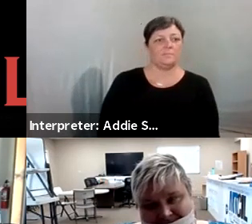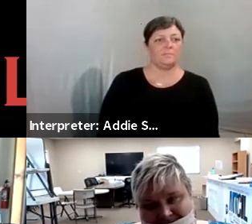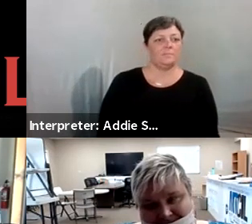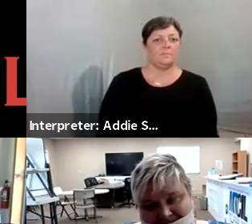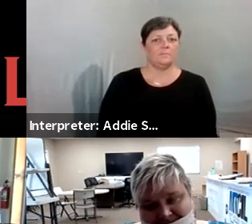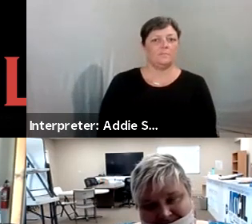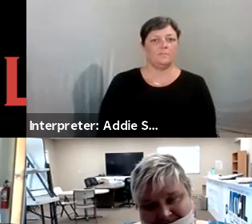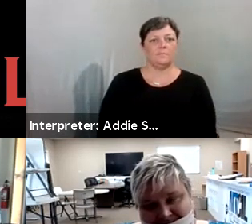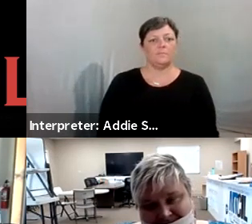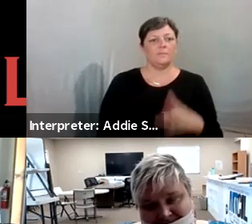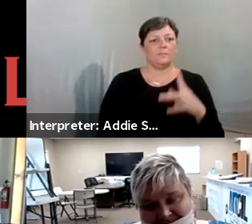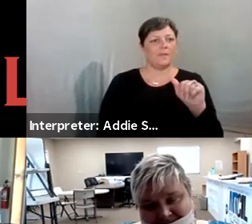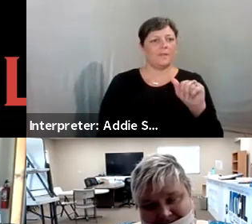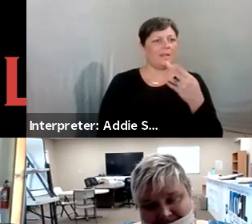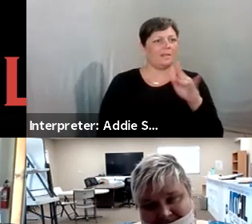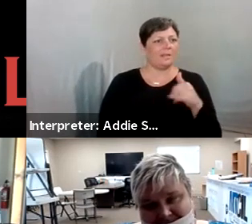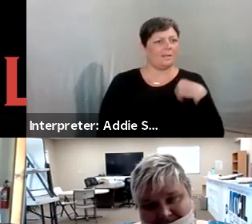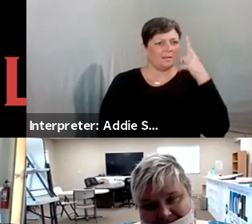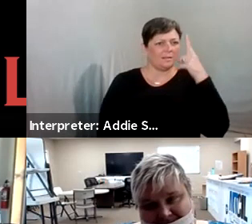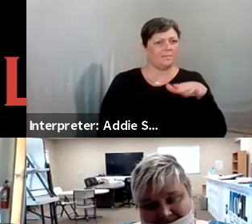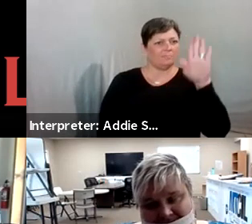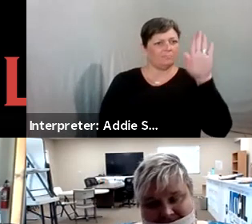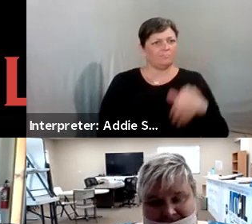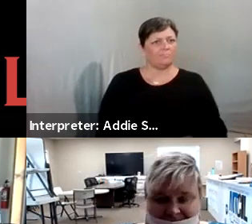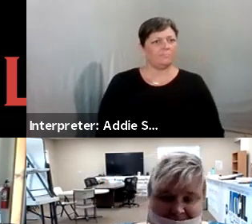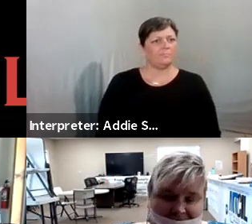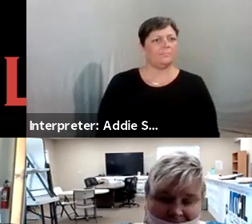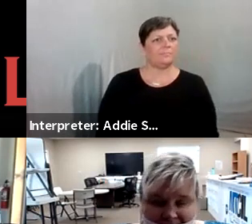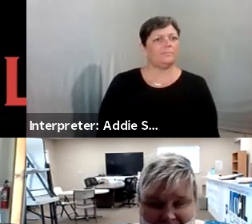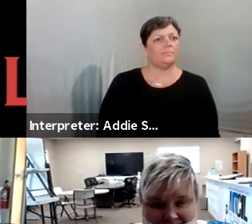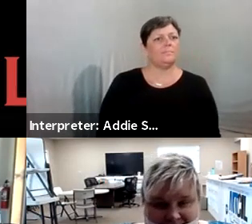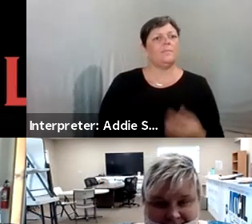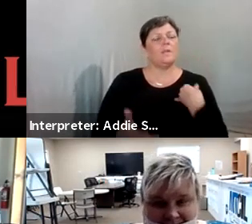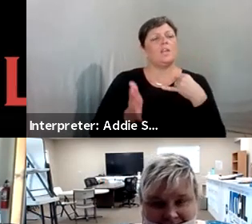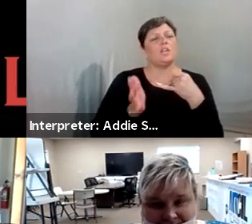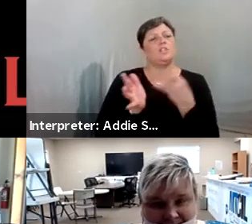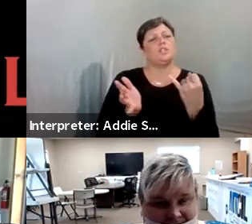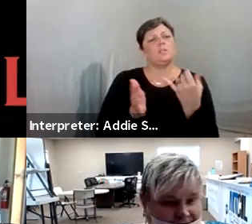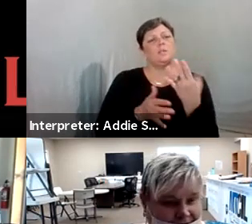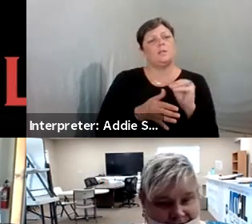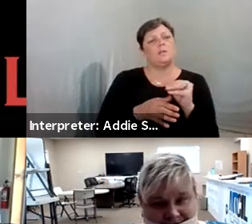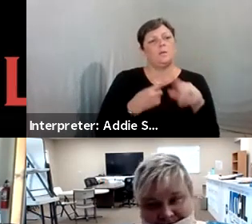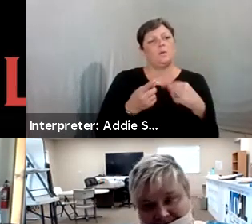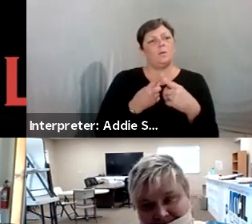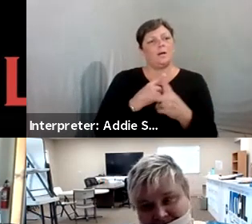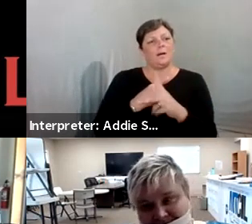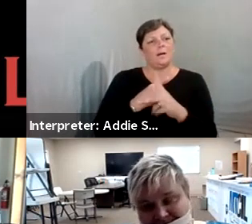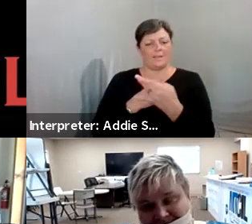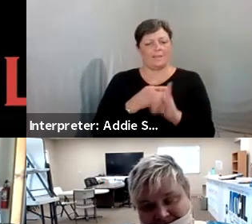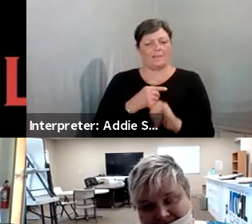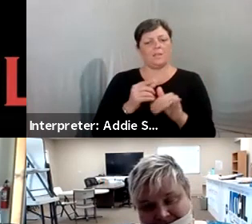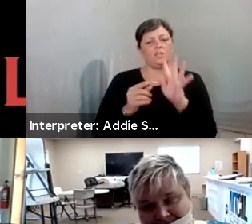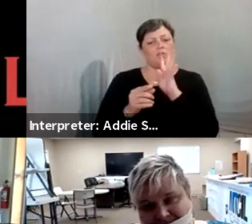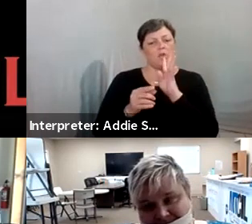see. So Kathy, I think your hand was up, so I'll go to you. I just, when Kathy was talking about the Money Follows